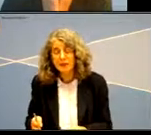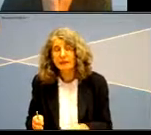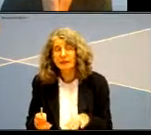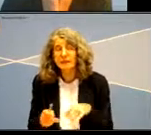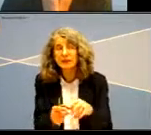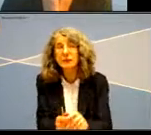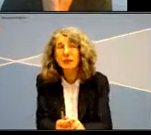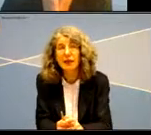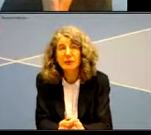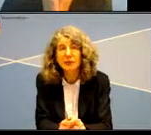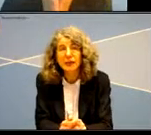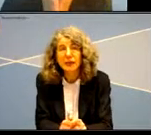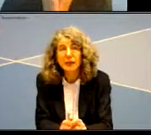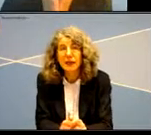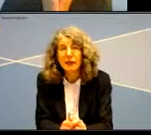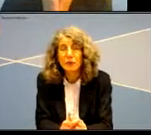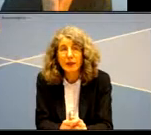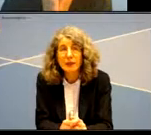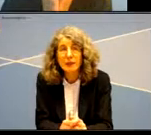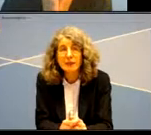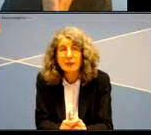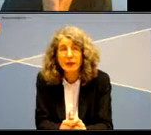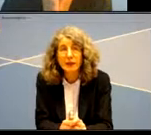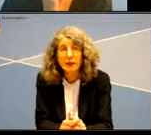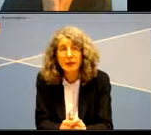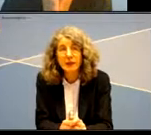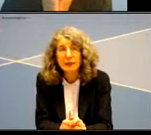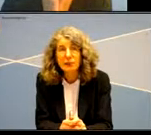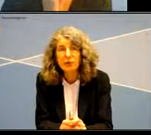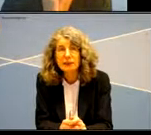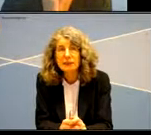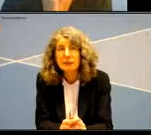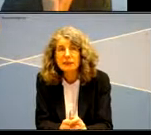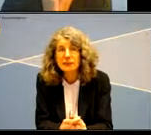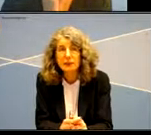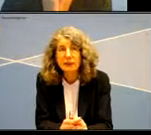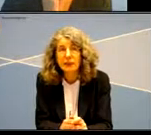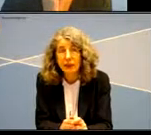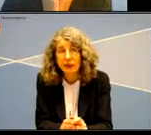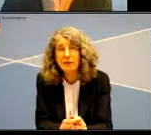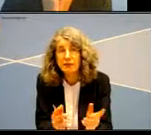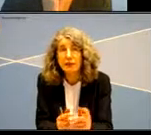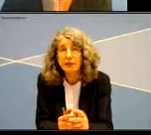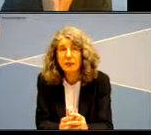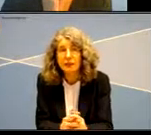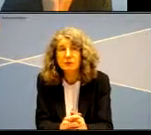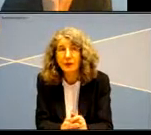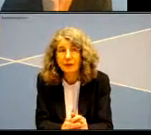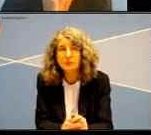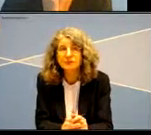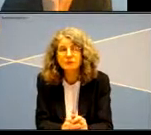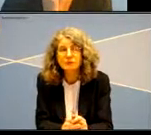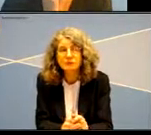take this into account when designing policies and regulation as